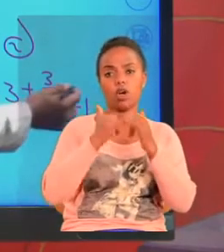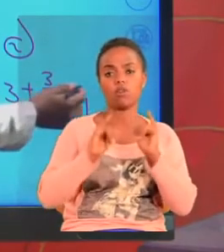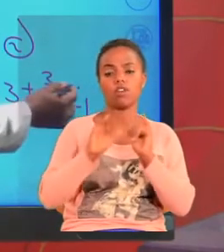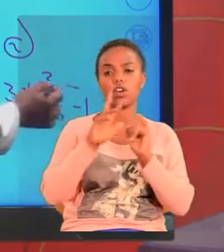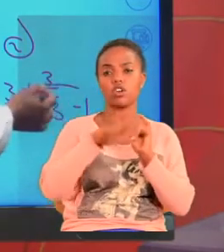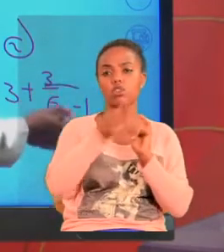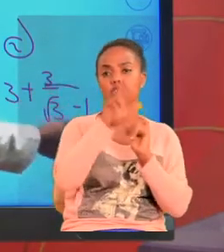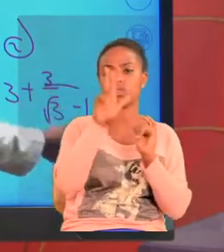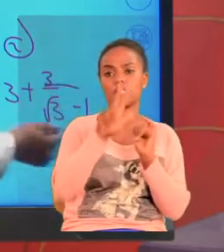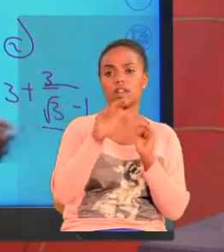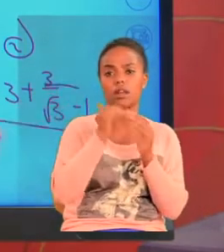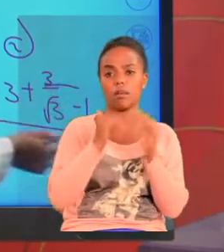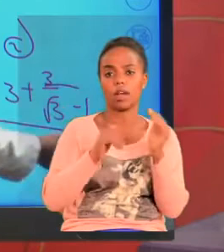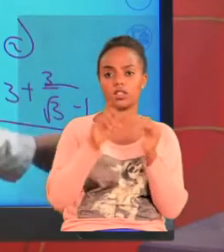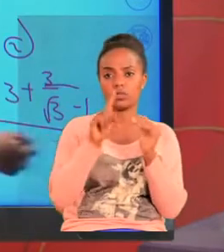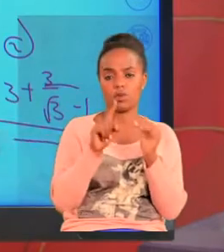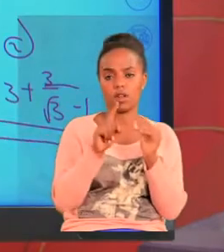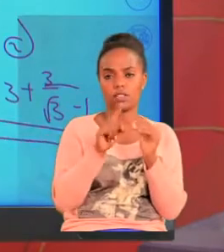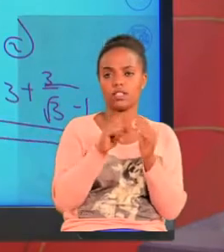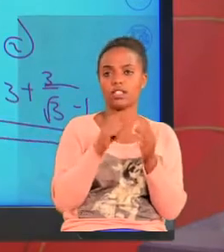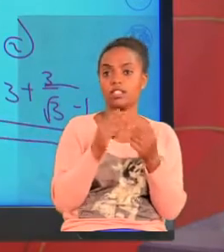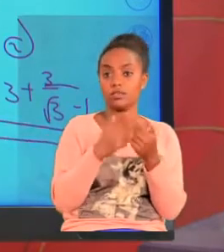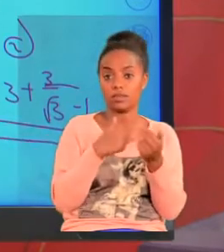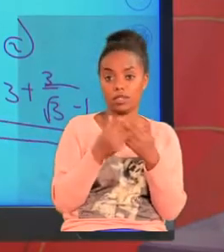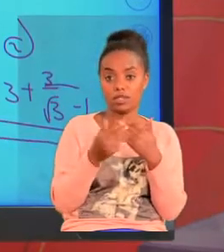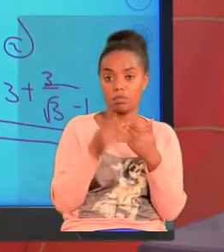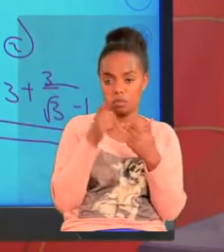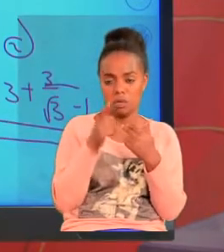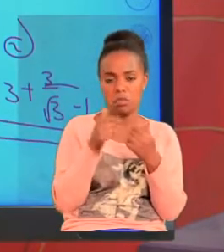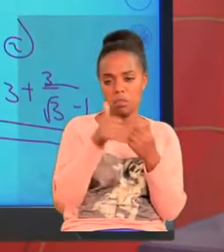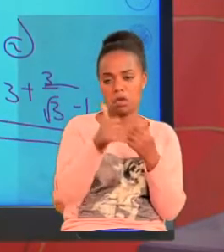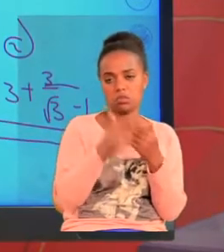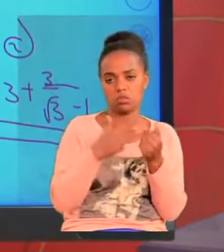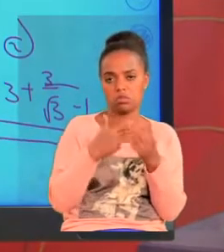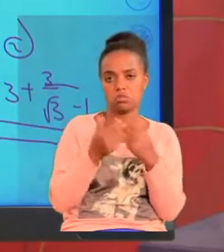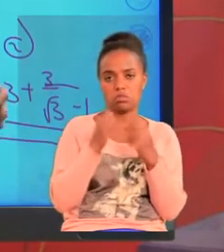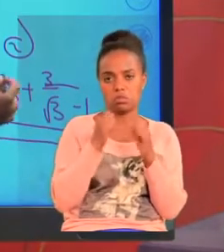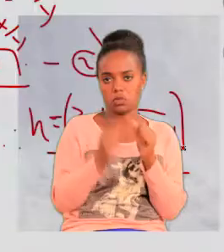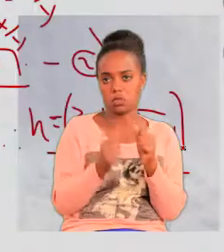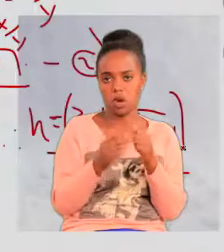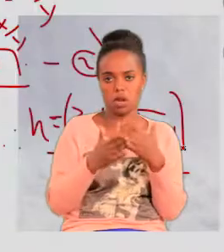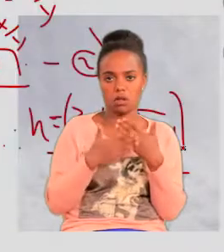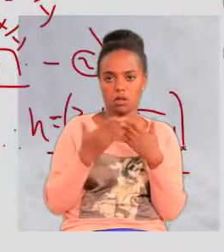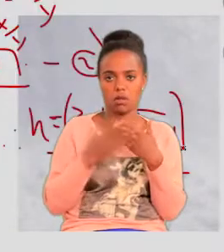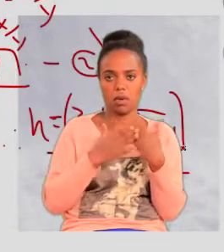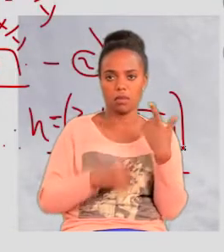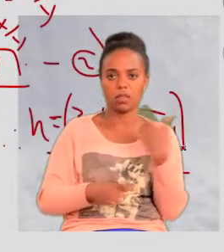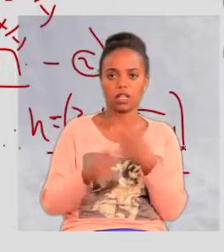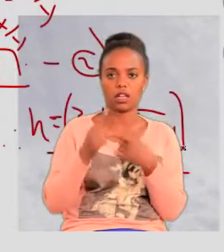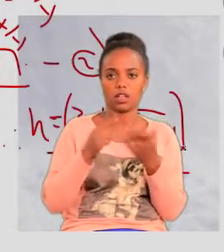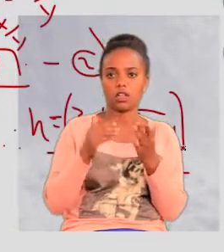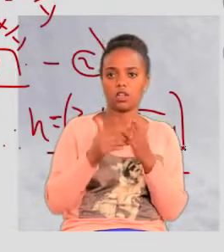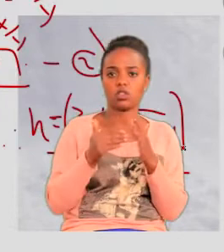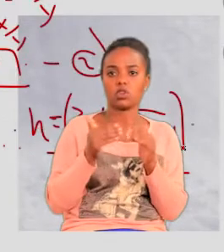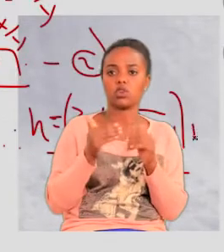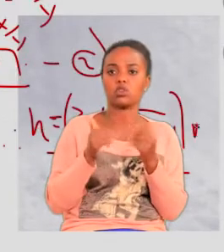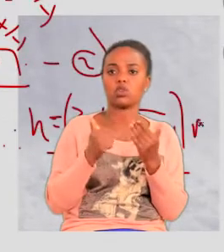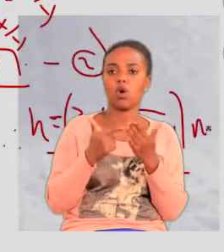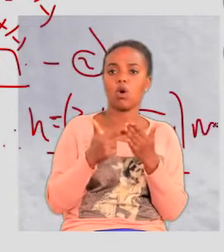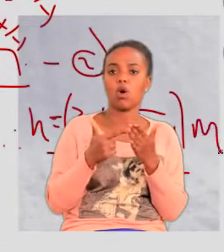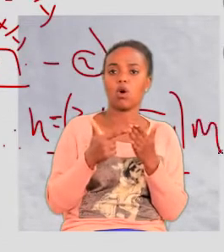1. You can simplify this by yourself, so the height will be this one, this much unit, or 3 meters. So this